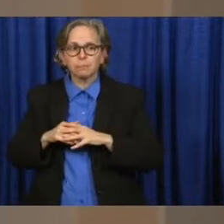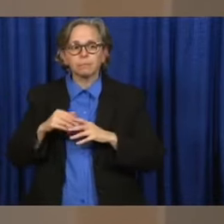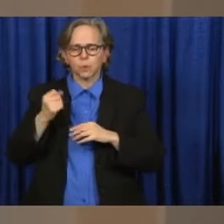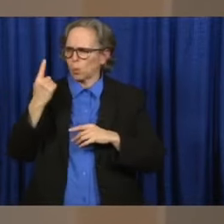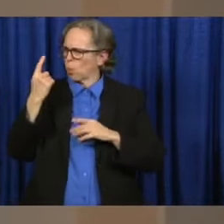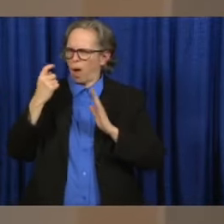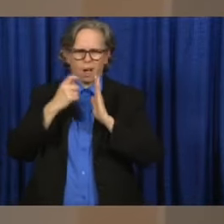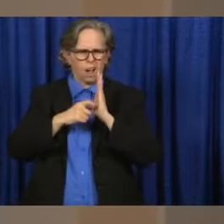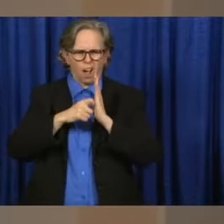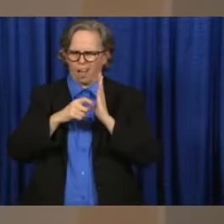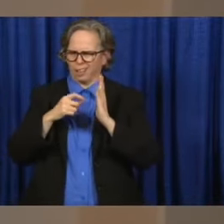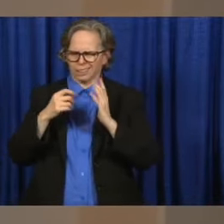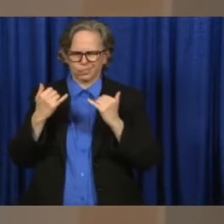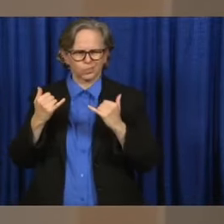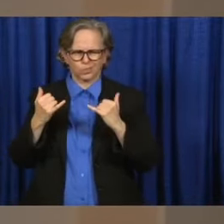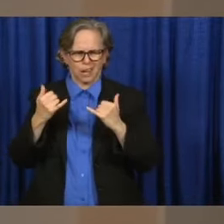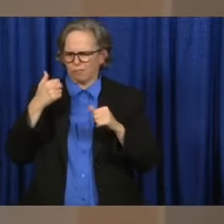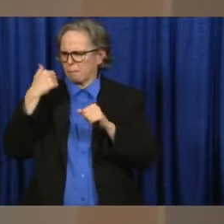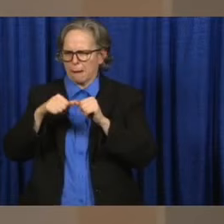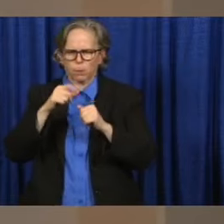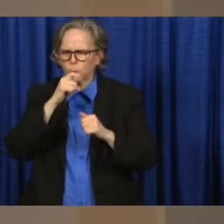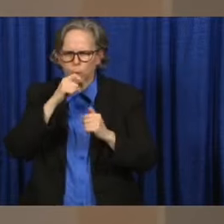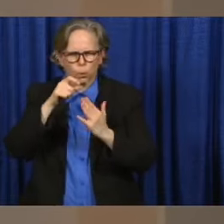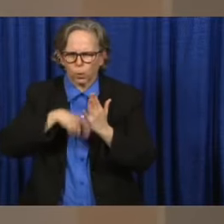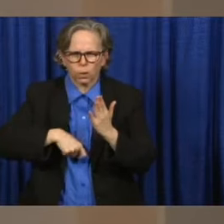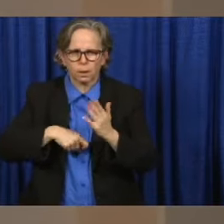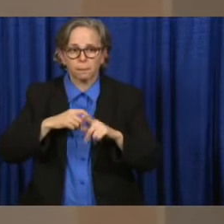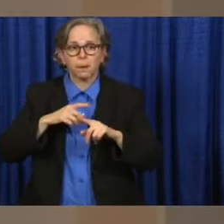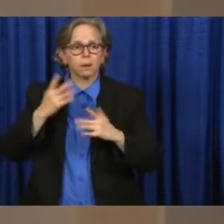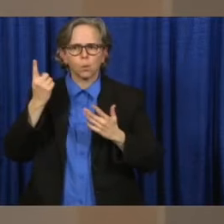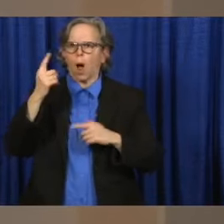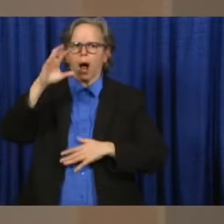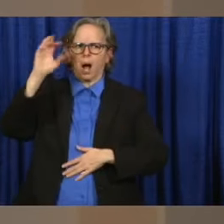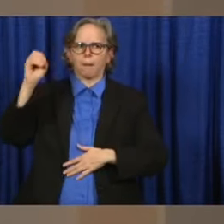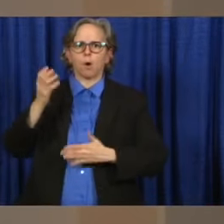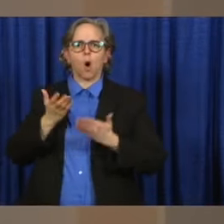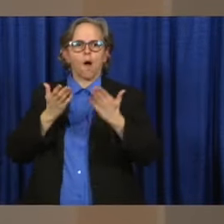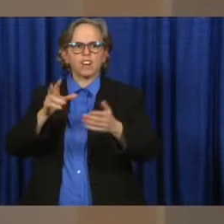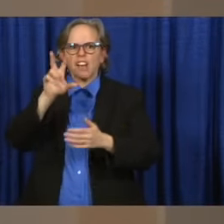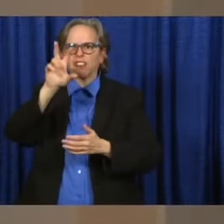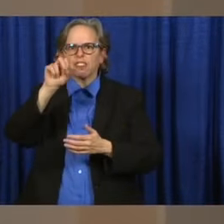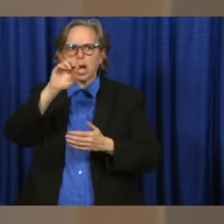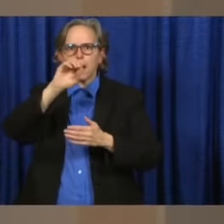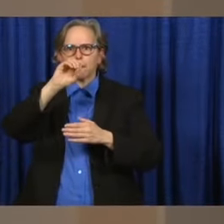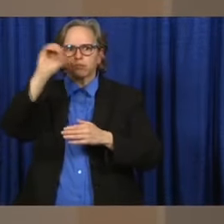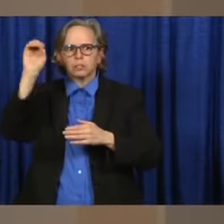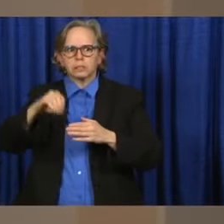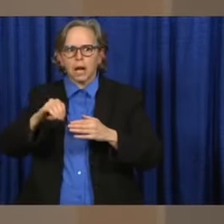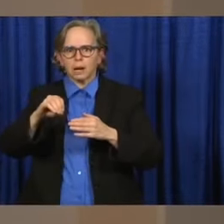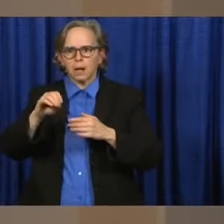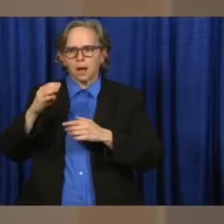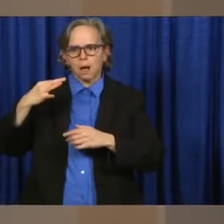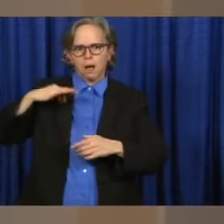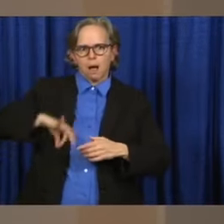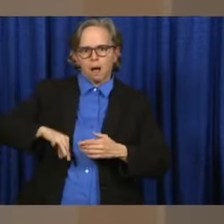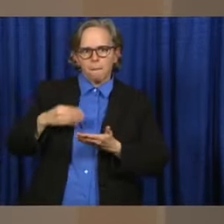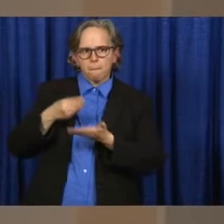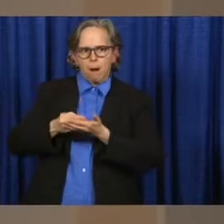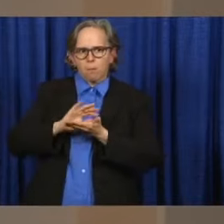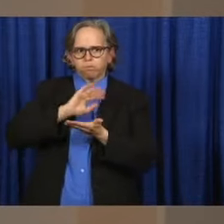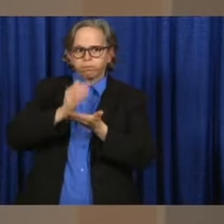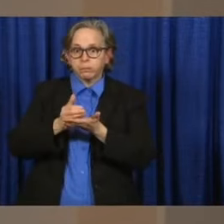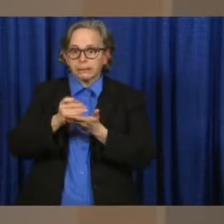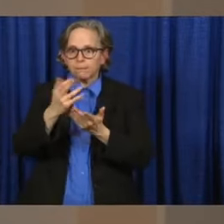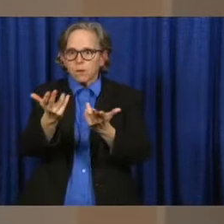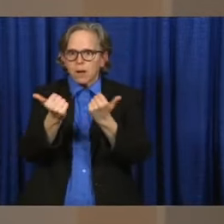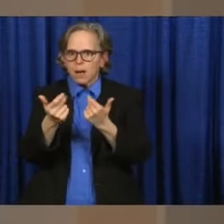which company was doing it, one of them was offering a 30% bonus essentially to come to work for them in